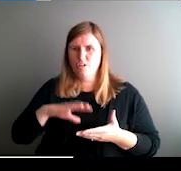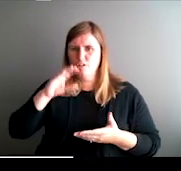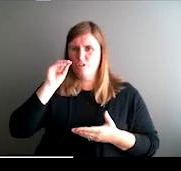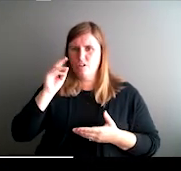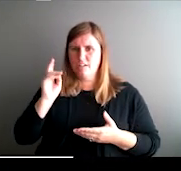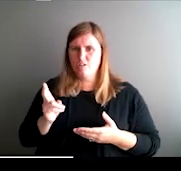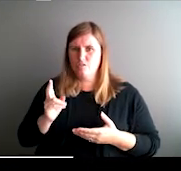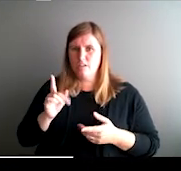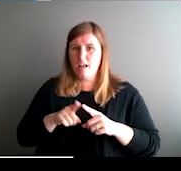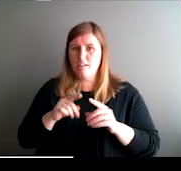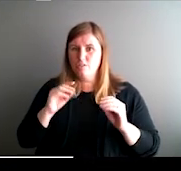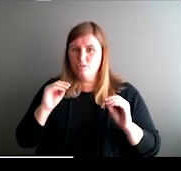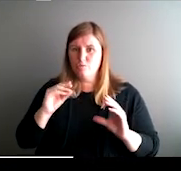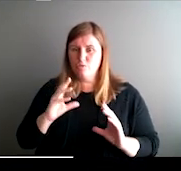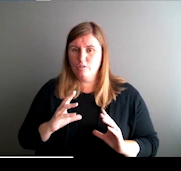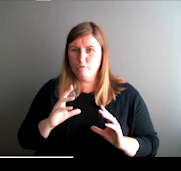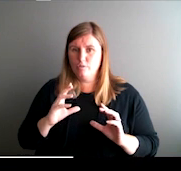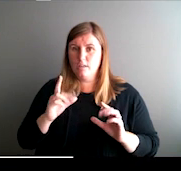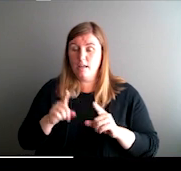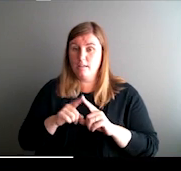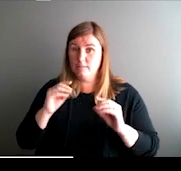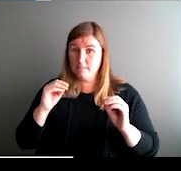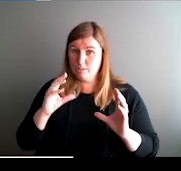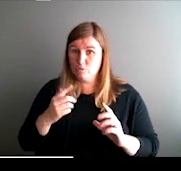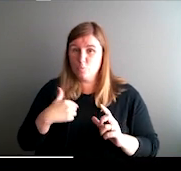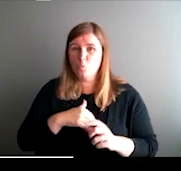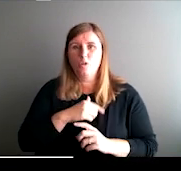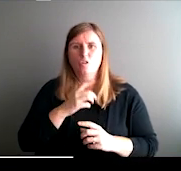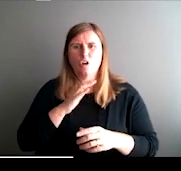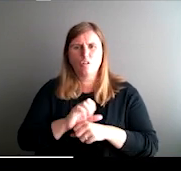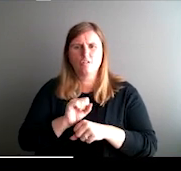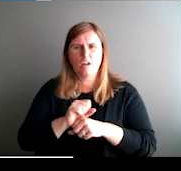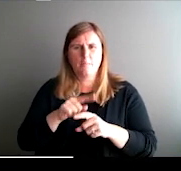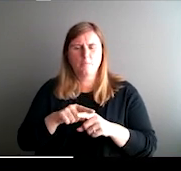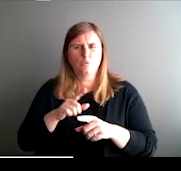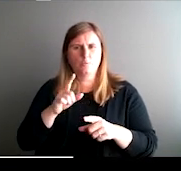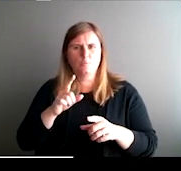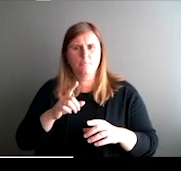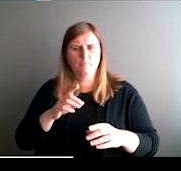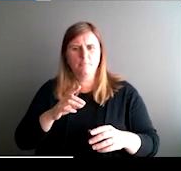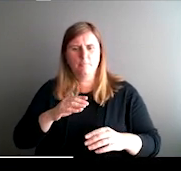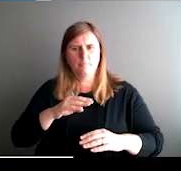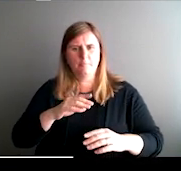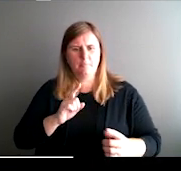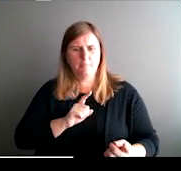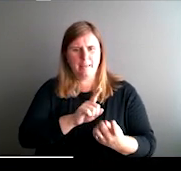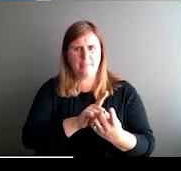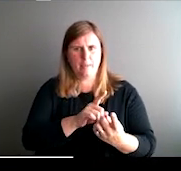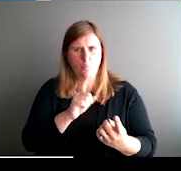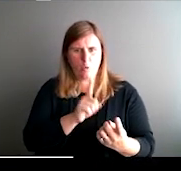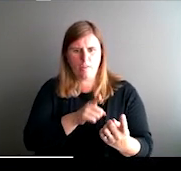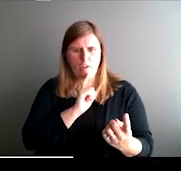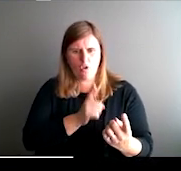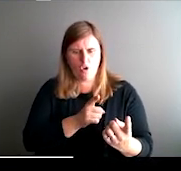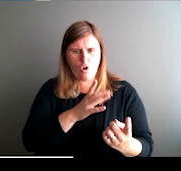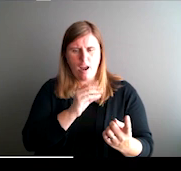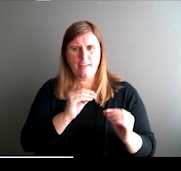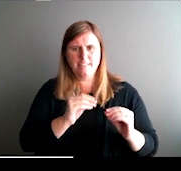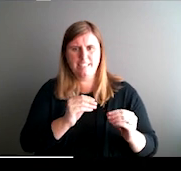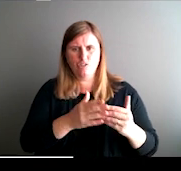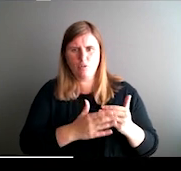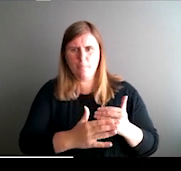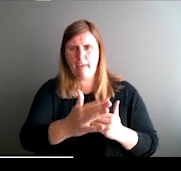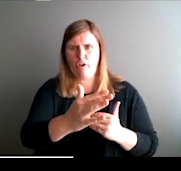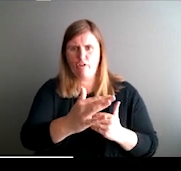as instructors, as teachers, it's our job to meet them where they're at and then teach from there. So